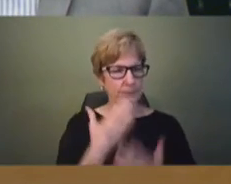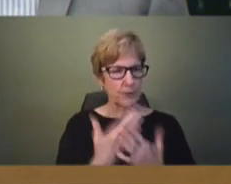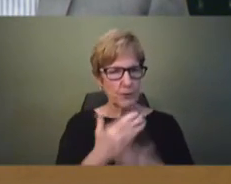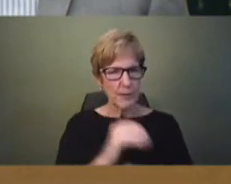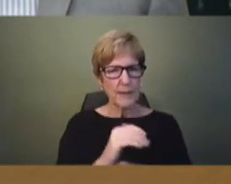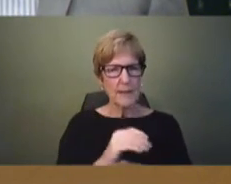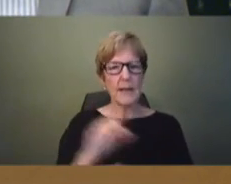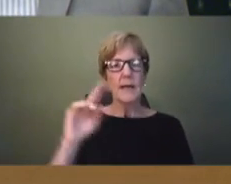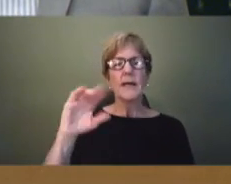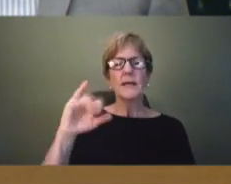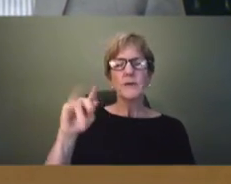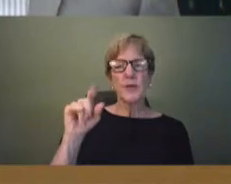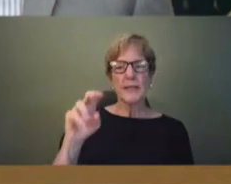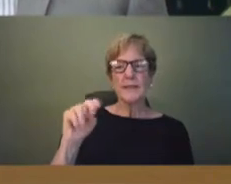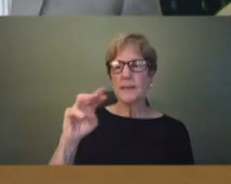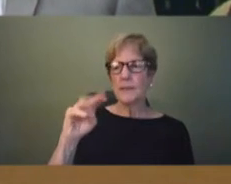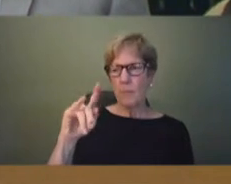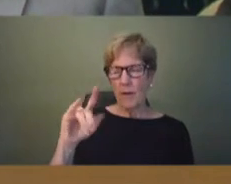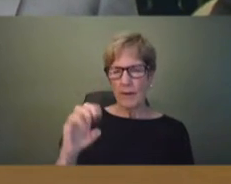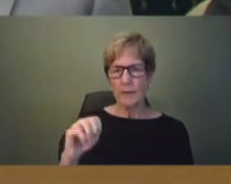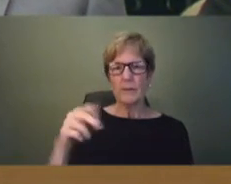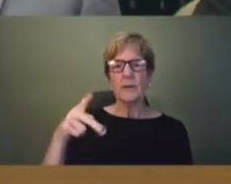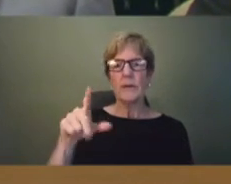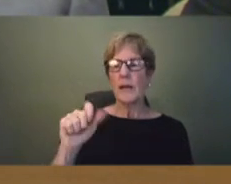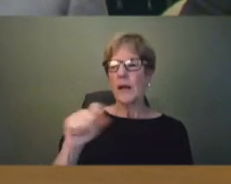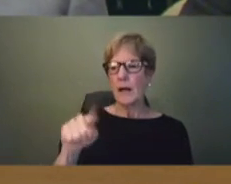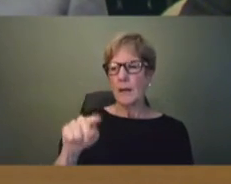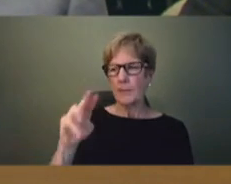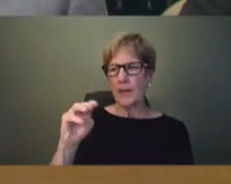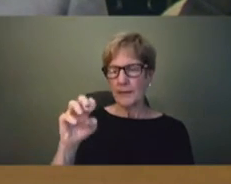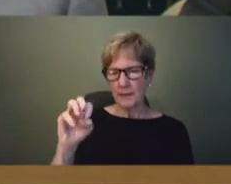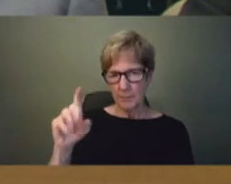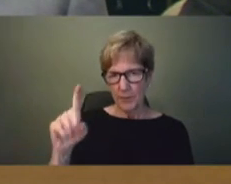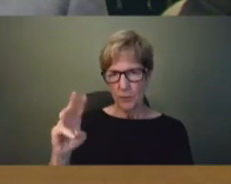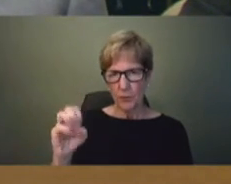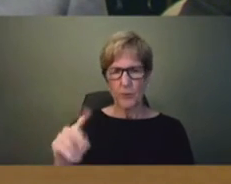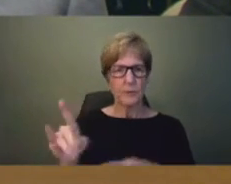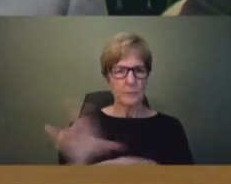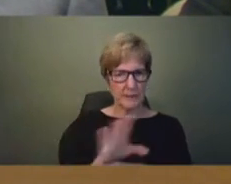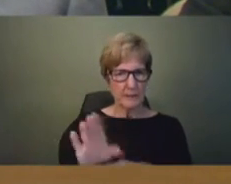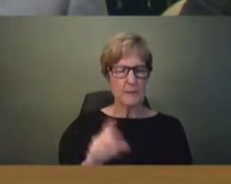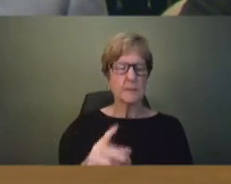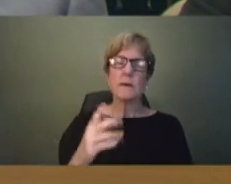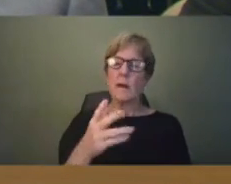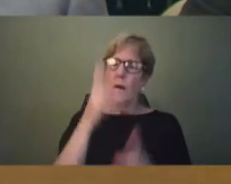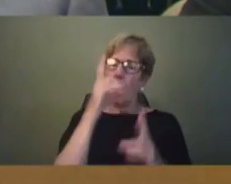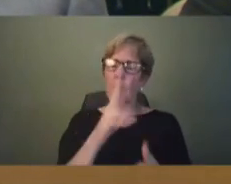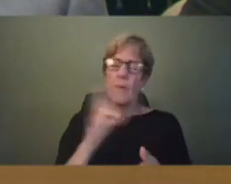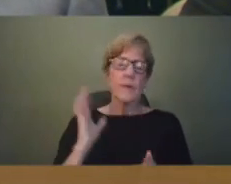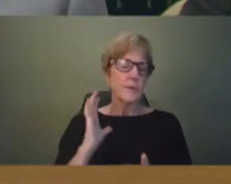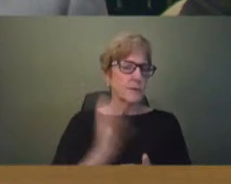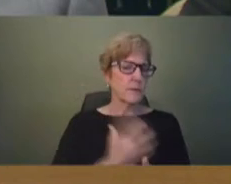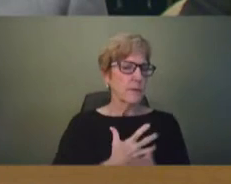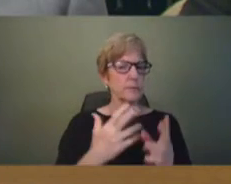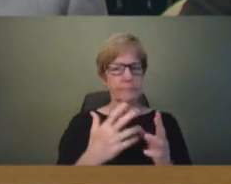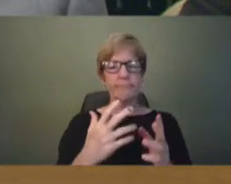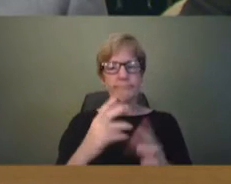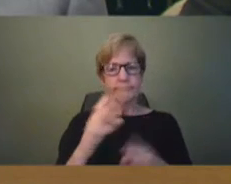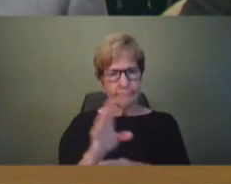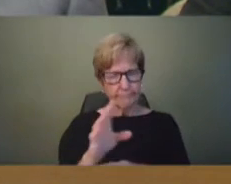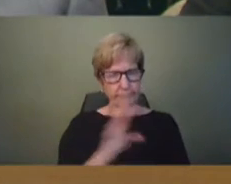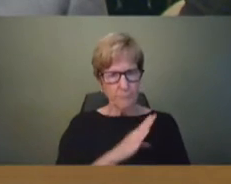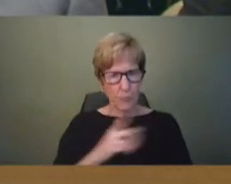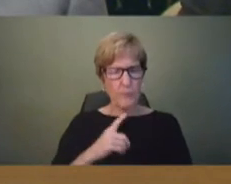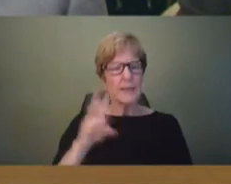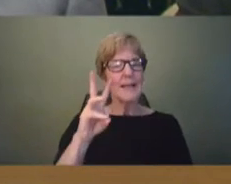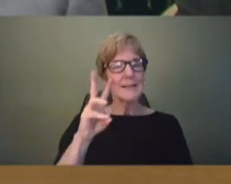Jason Michael executive director of Plaza Midwood Merchants Association I'm honored to be here representing our board and members comprised of 60 plus independent